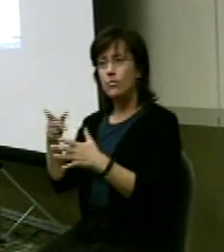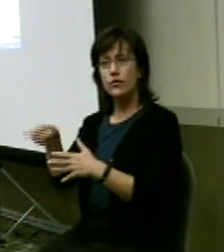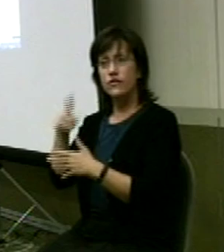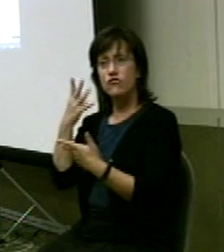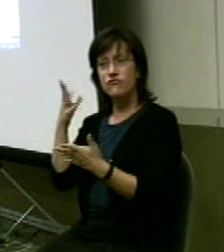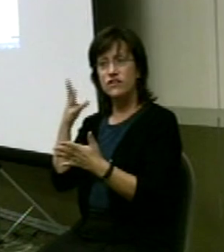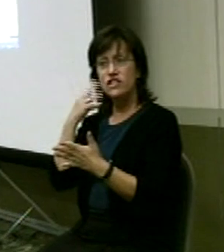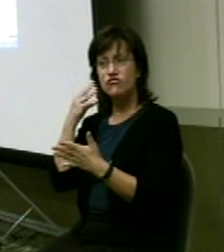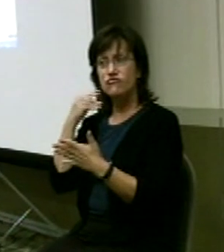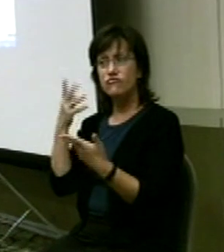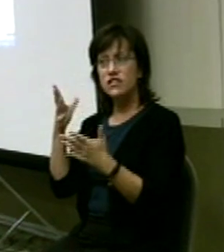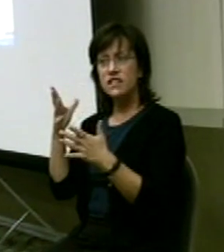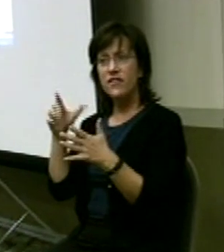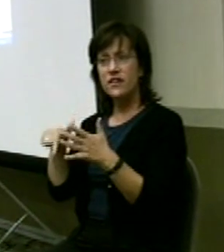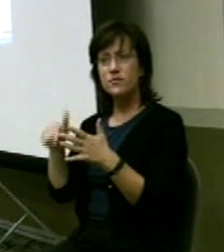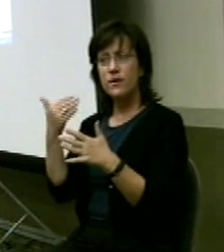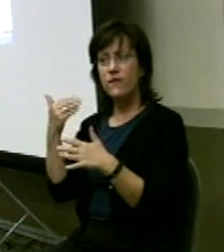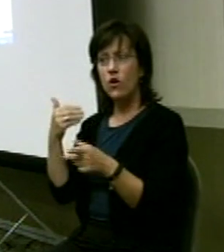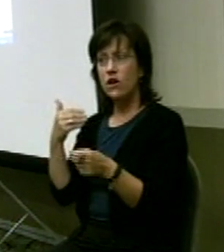How many of you have done this before?